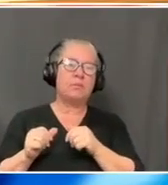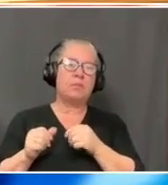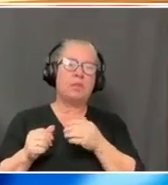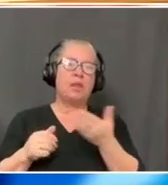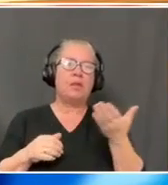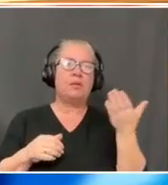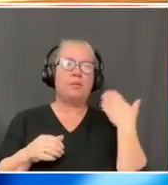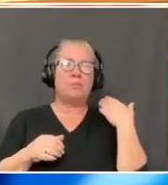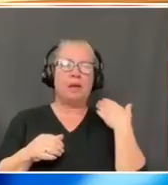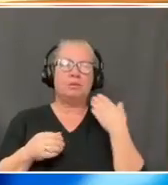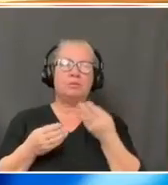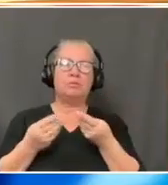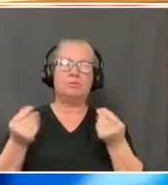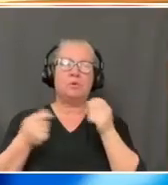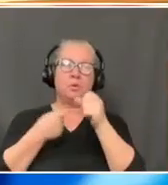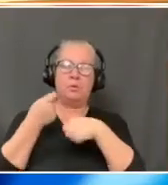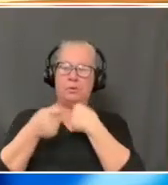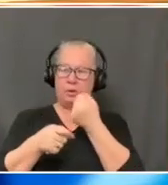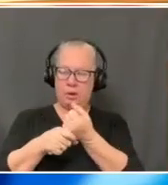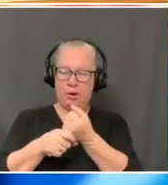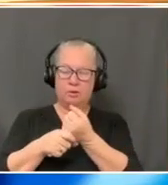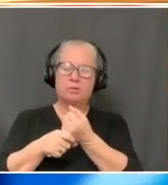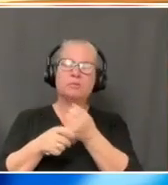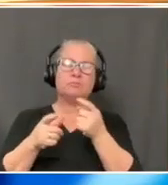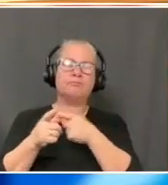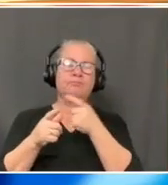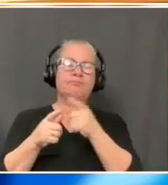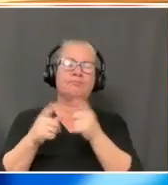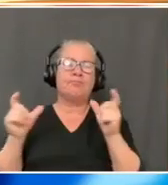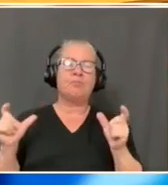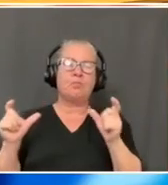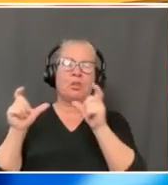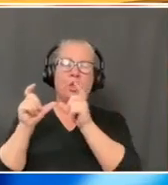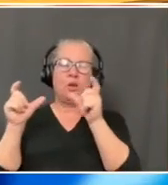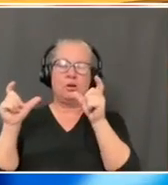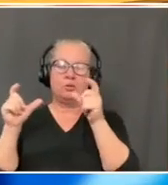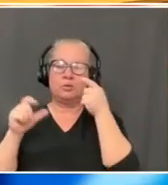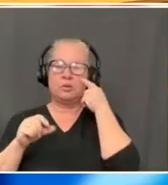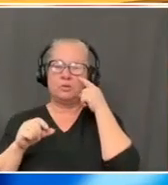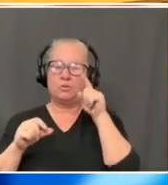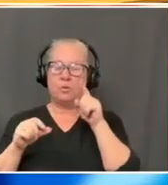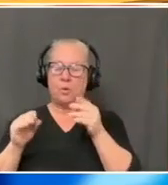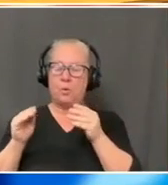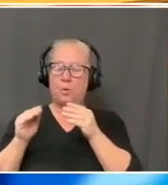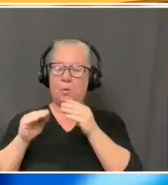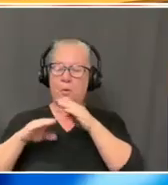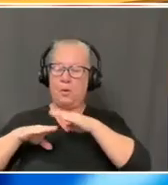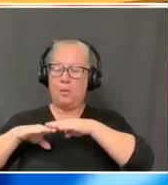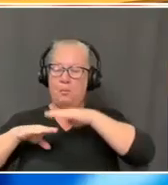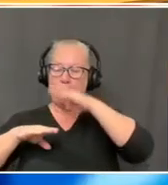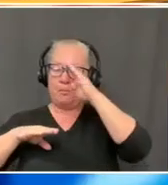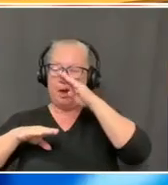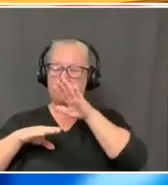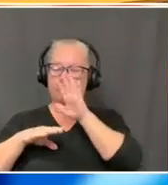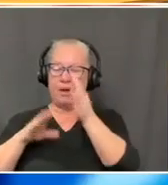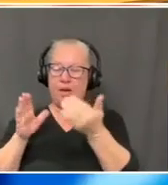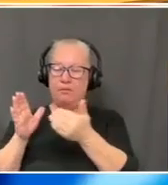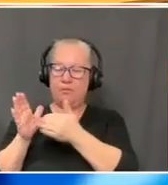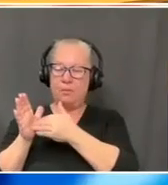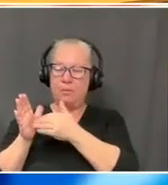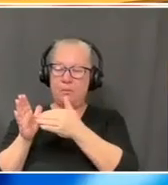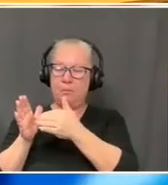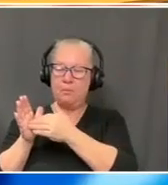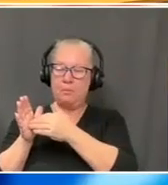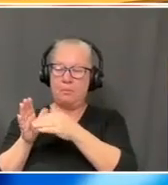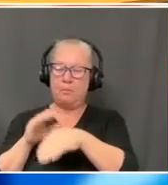sunsetted. All right. And then for the contracts that are above $5 million that you have in one of these, I'm wondering,